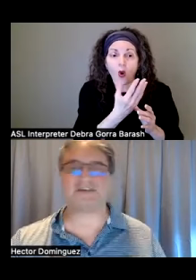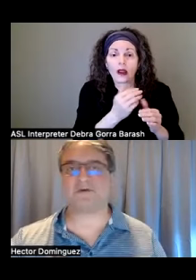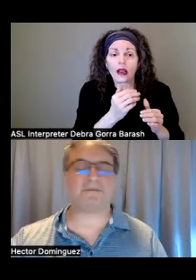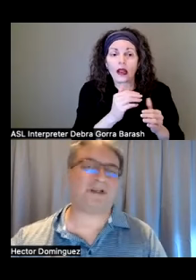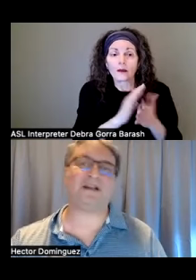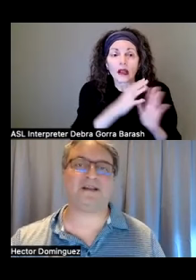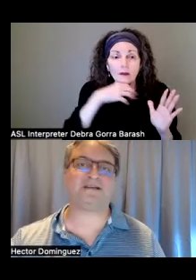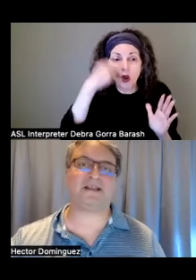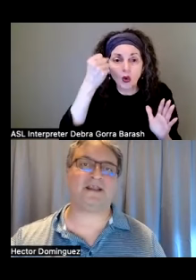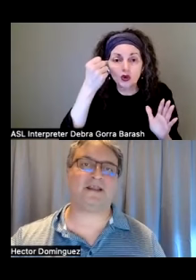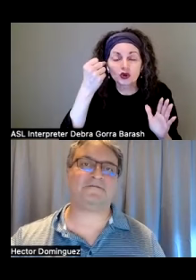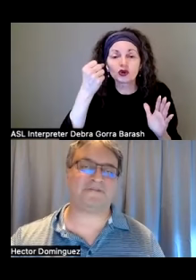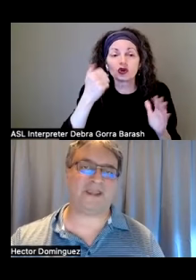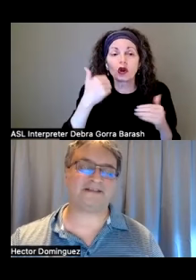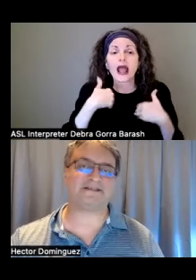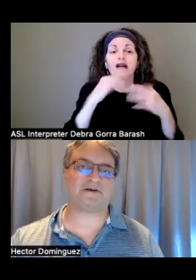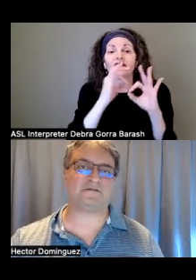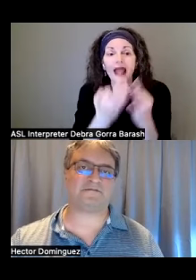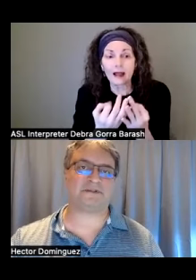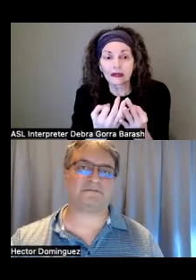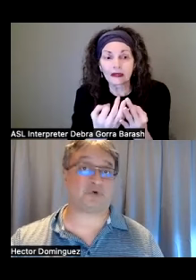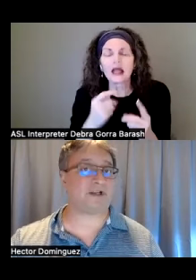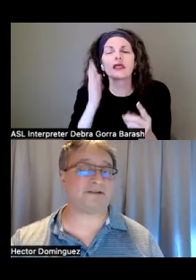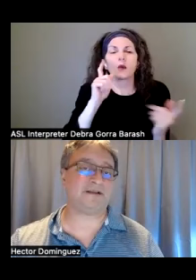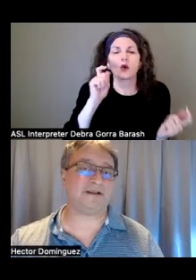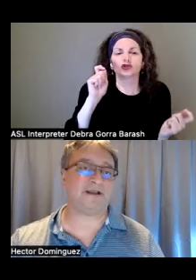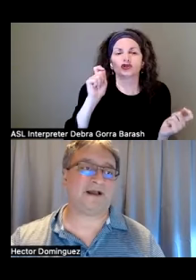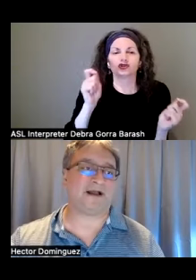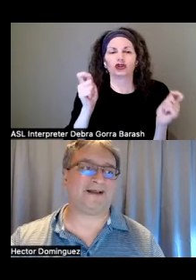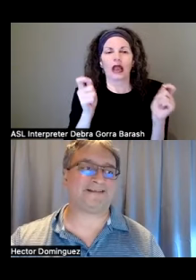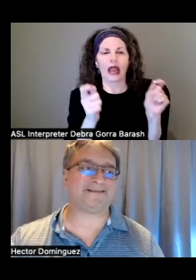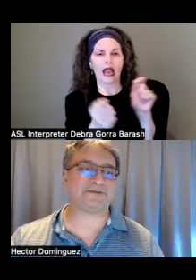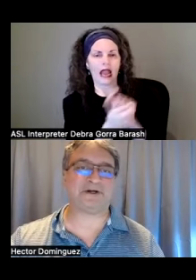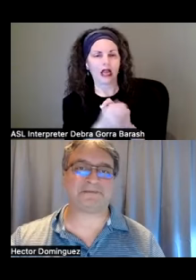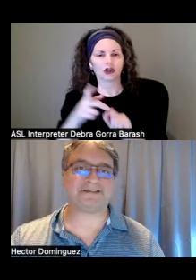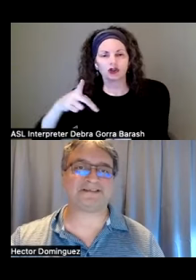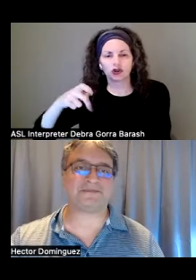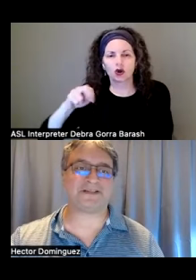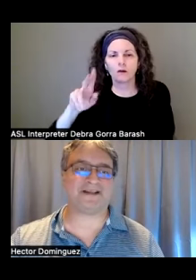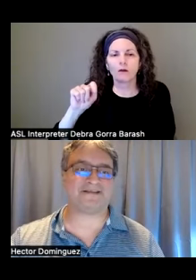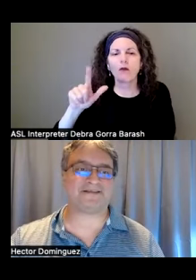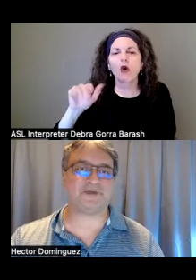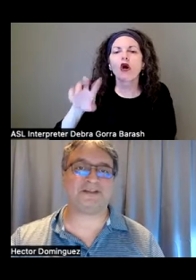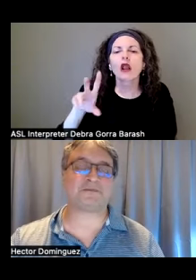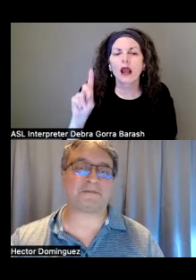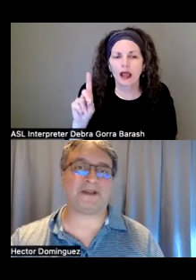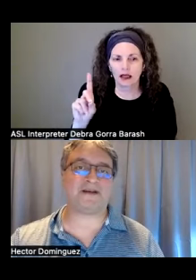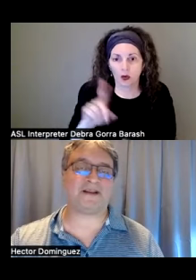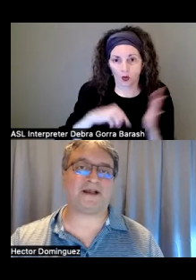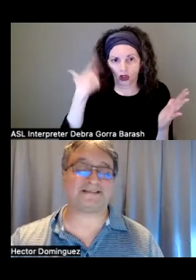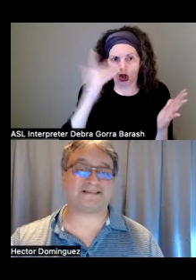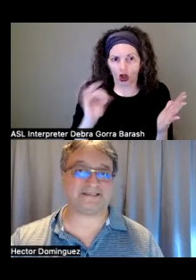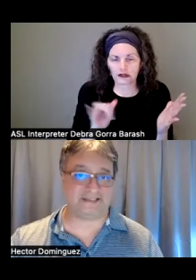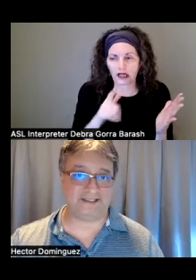going to change completely the face of Portland. And, you know, this is something that we need to